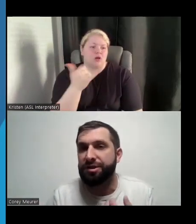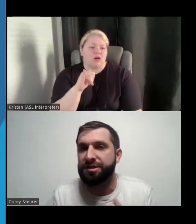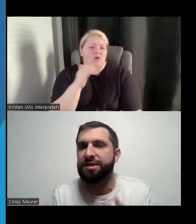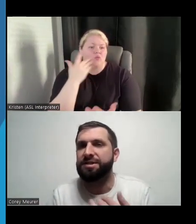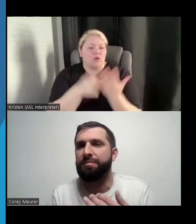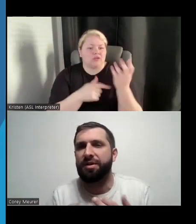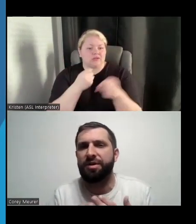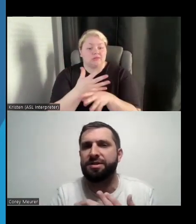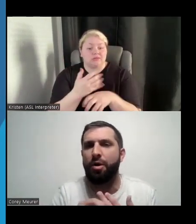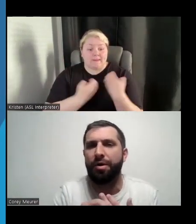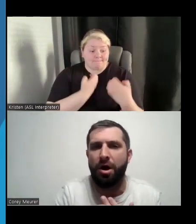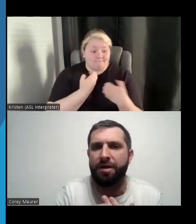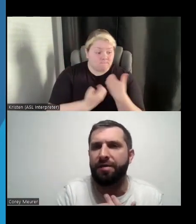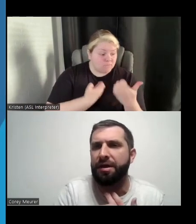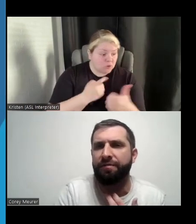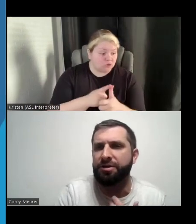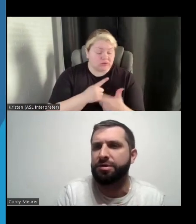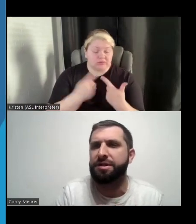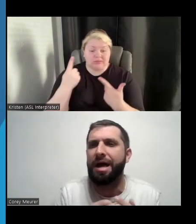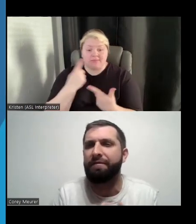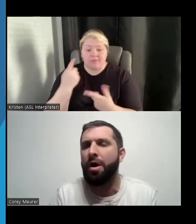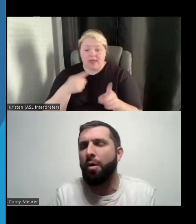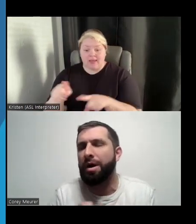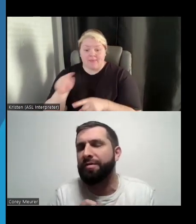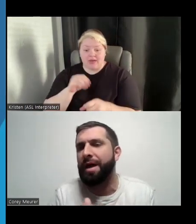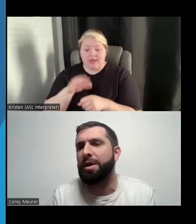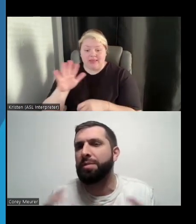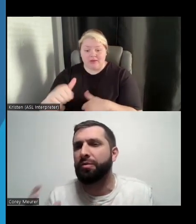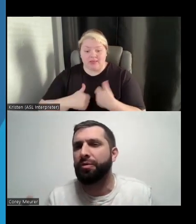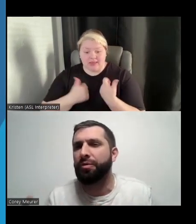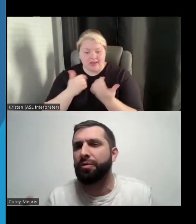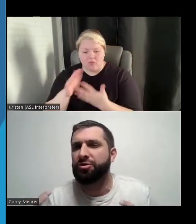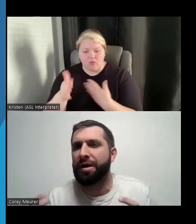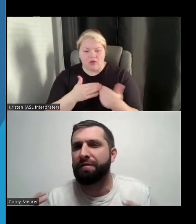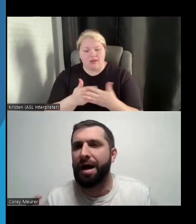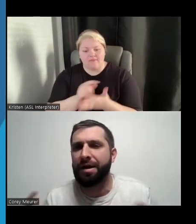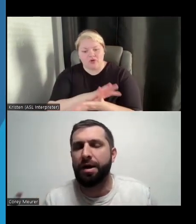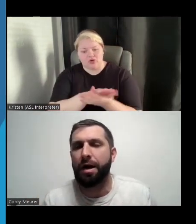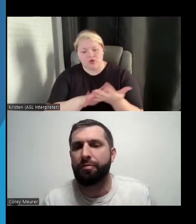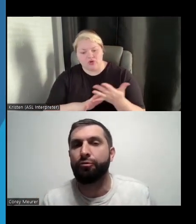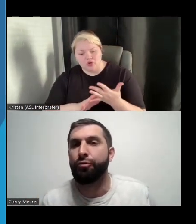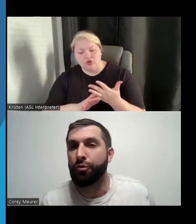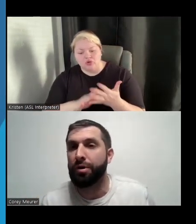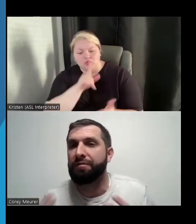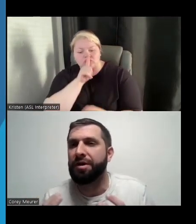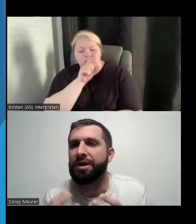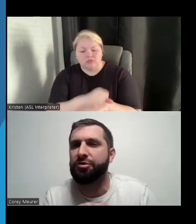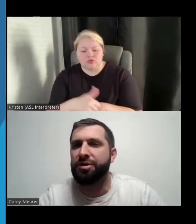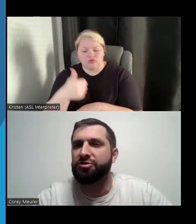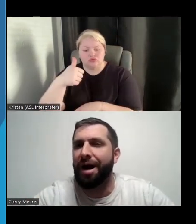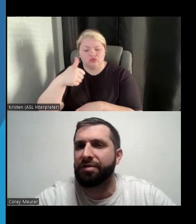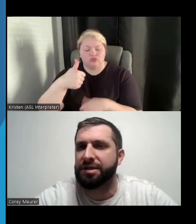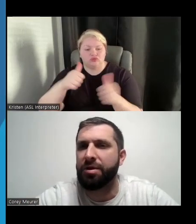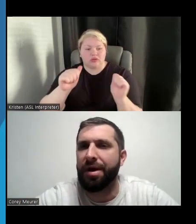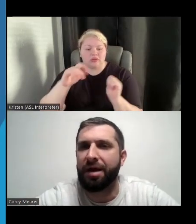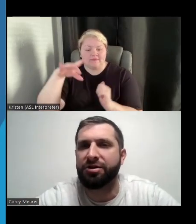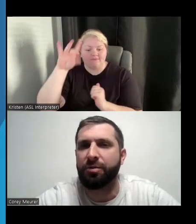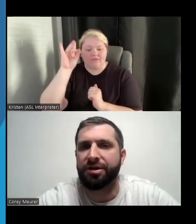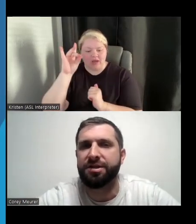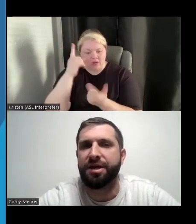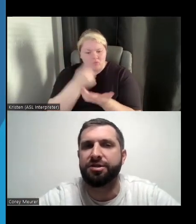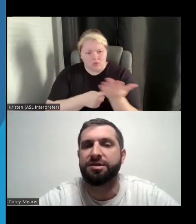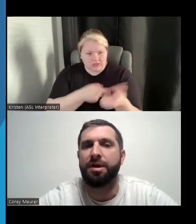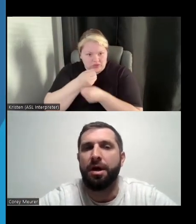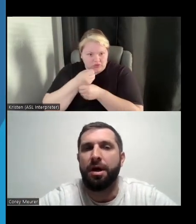it emotions? It is something that's going on in the individual's life? Whatever that may be, really trying to find the root of the issue that's driving some of the